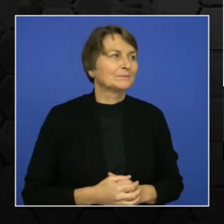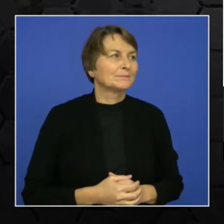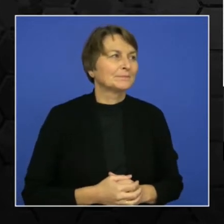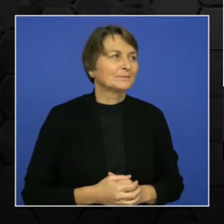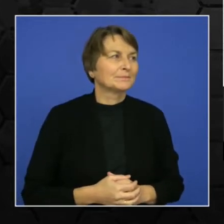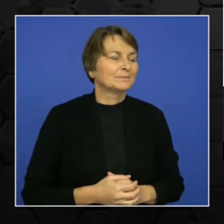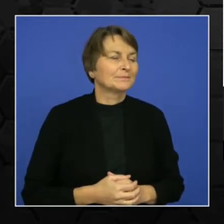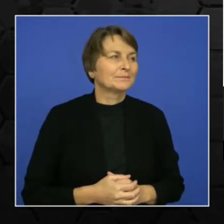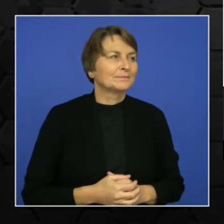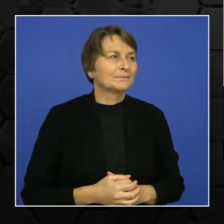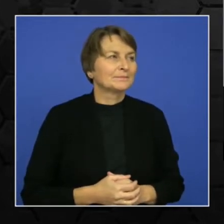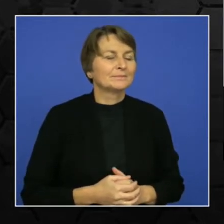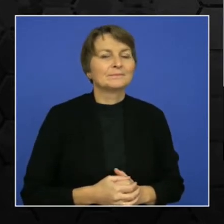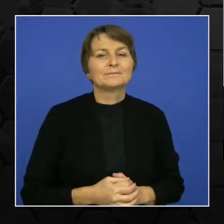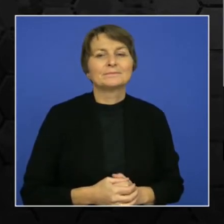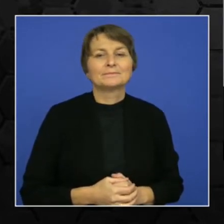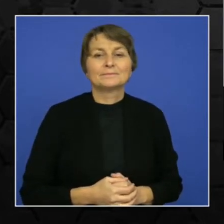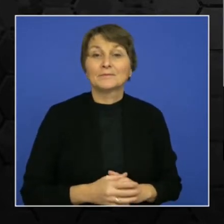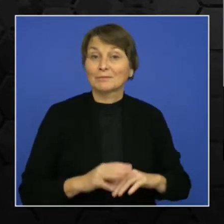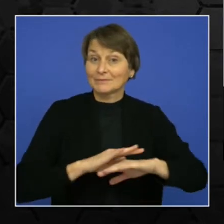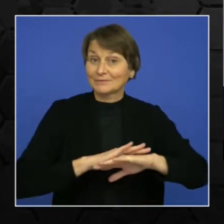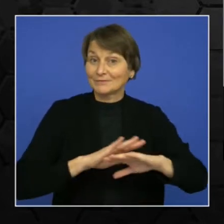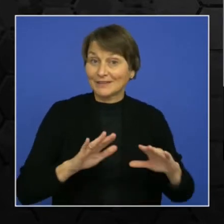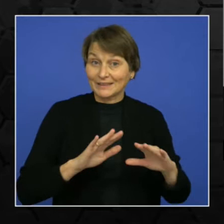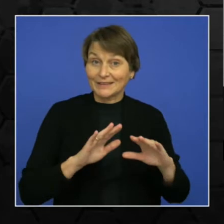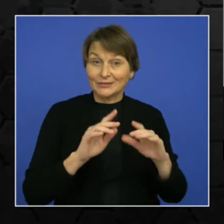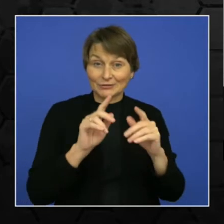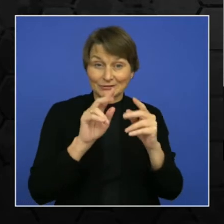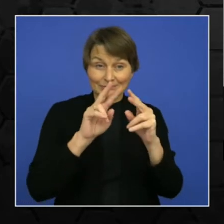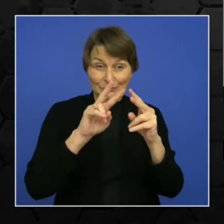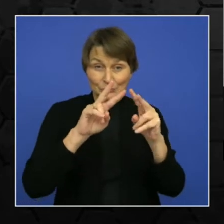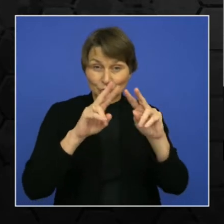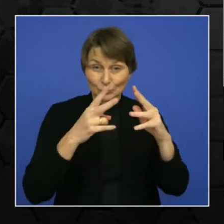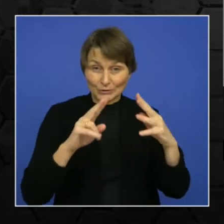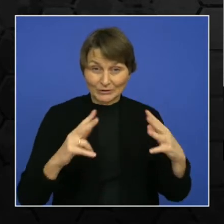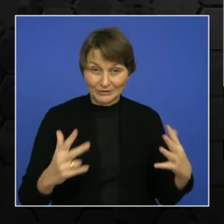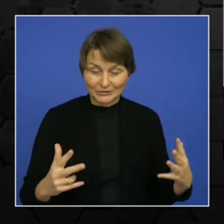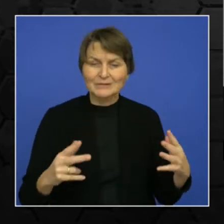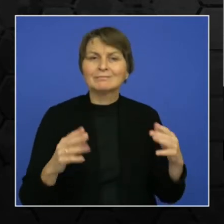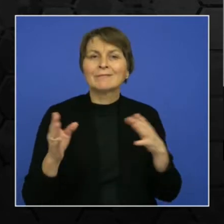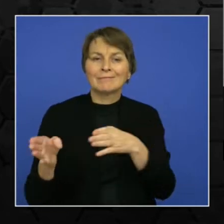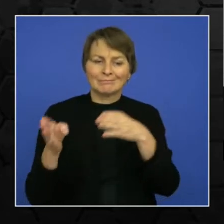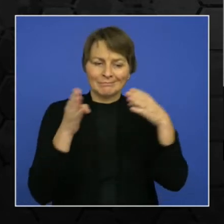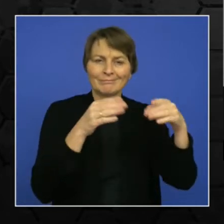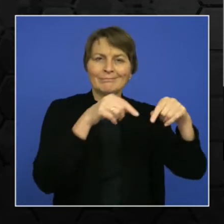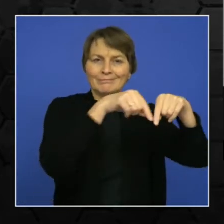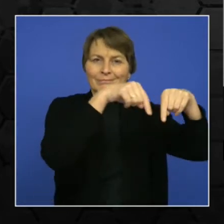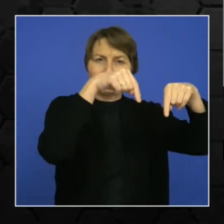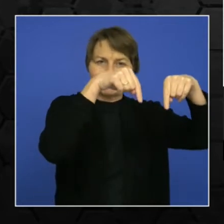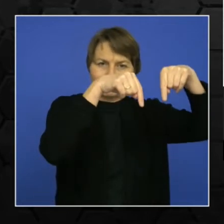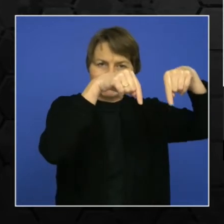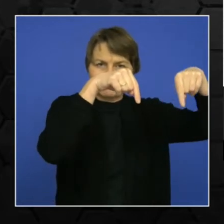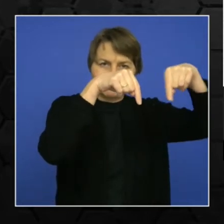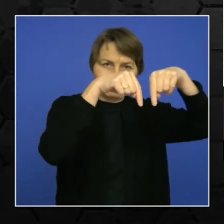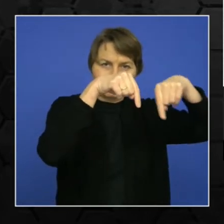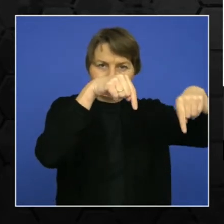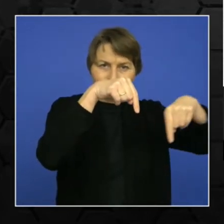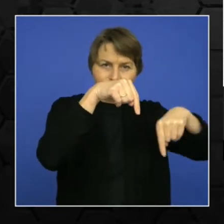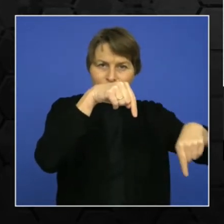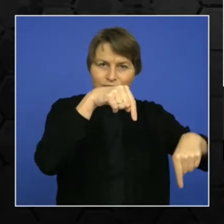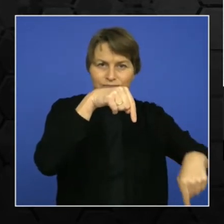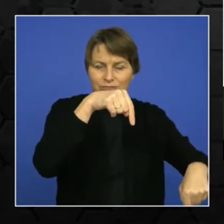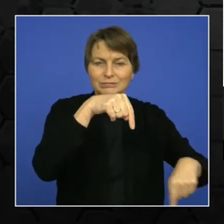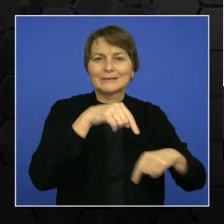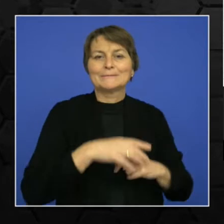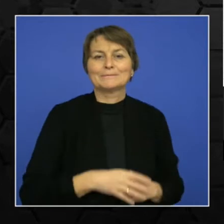have completed my services switch. Now let me go to the other branch. We had other things, if you remember, departments and more info.